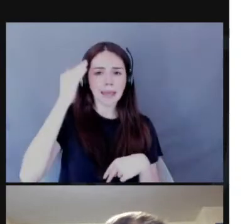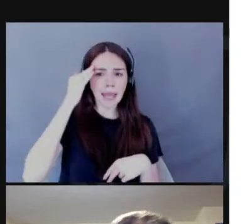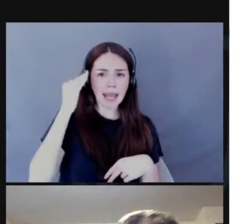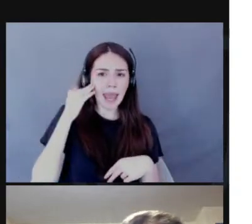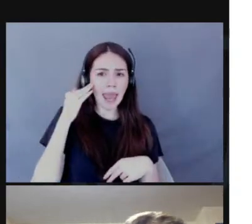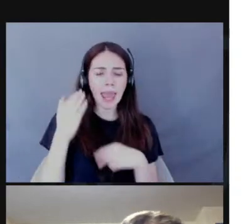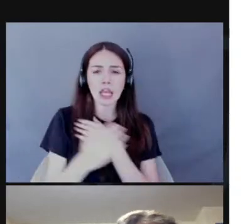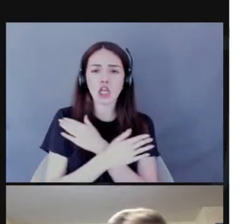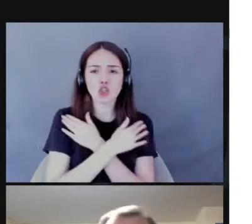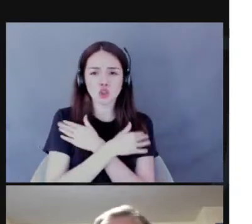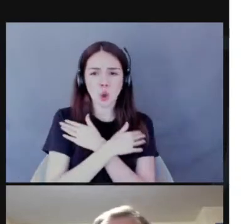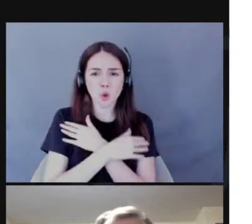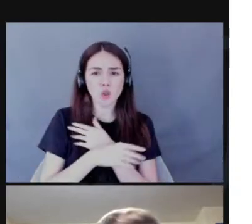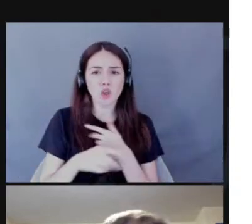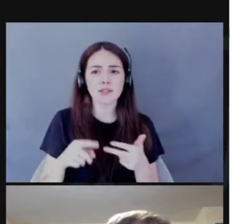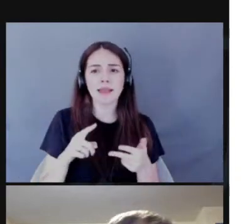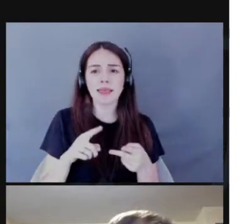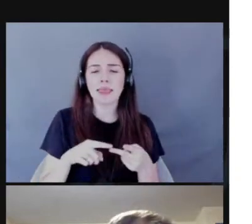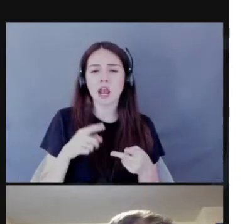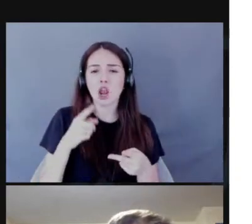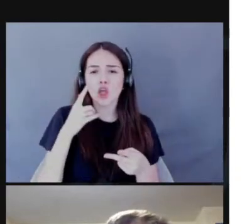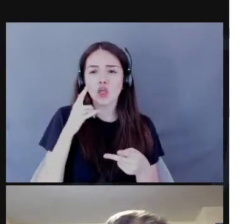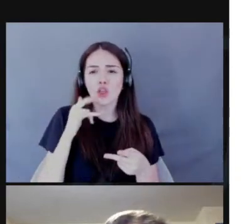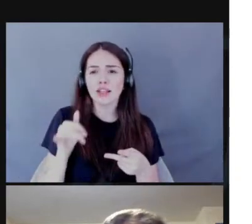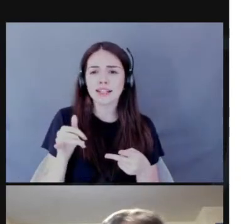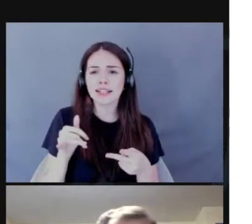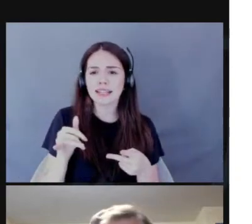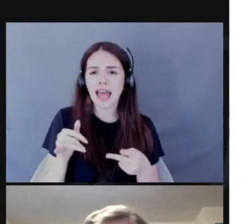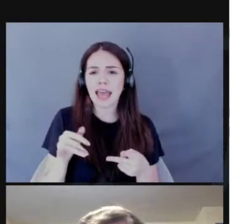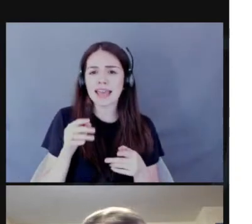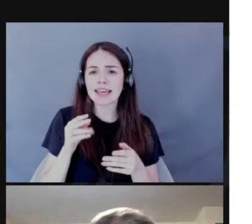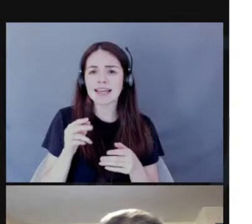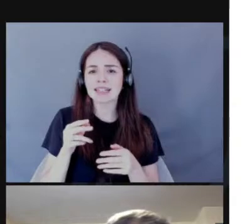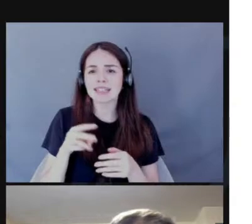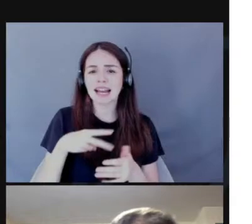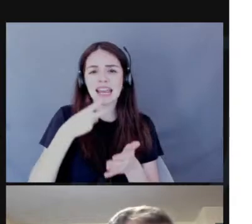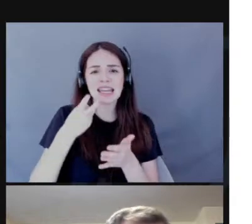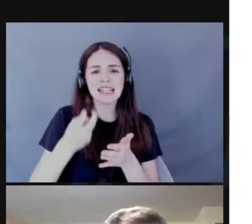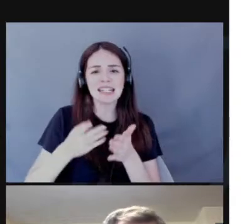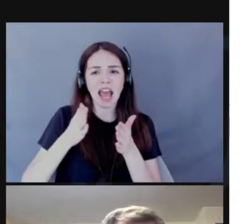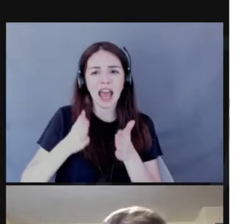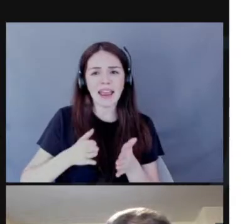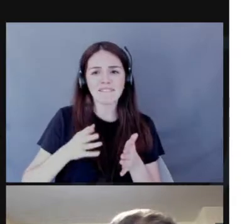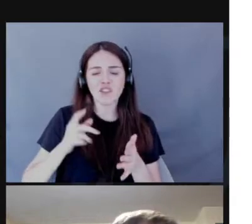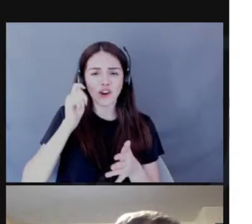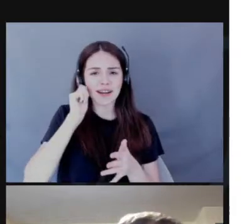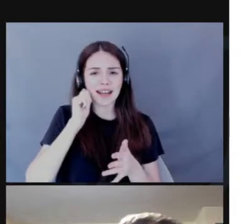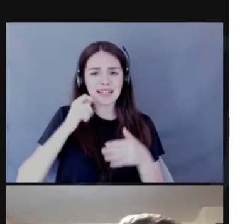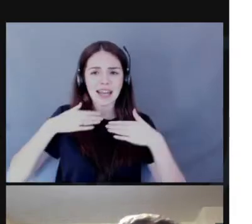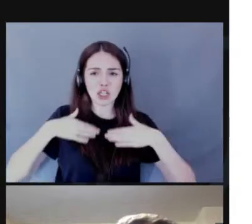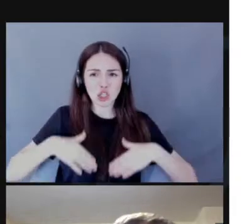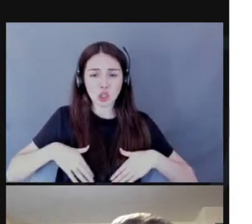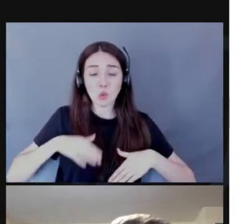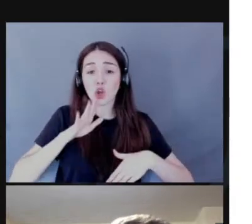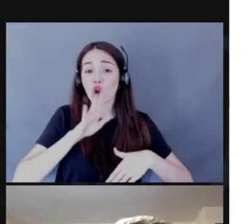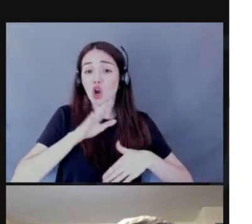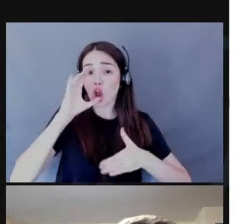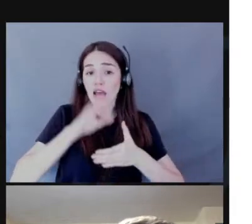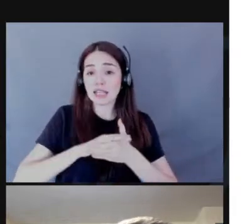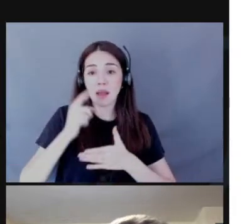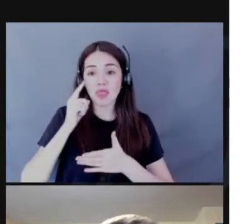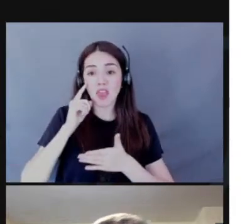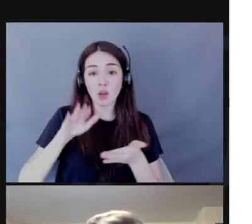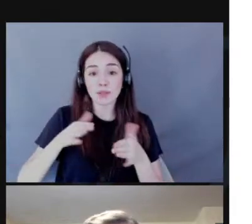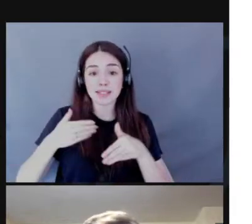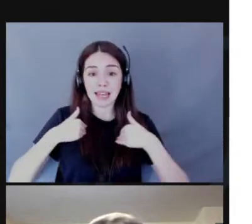thought it was a skin diver in a tan wetsuit, and her husband, Coleman, thought it was a dead body. The creature continued